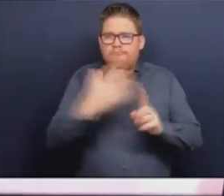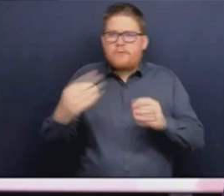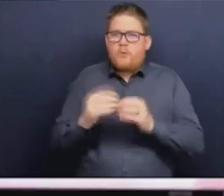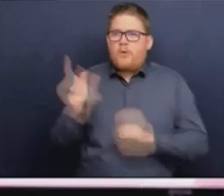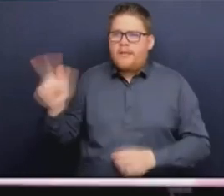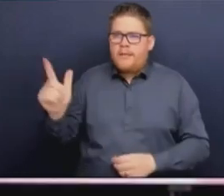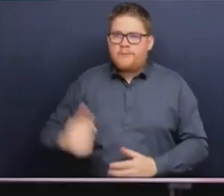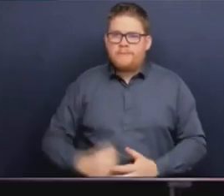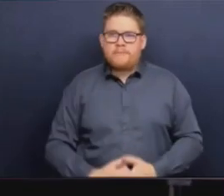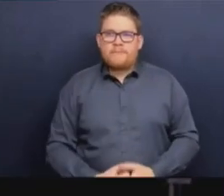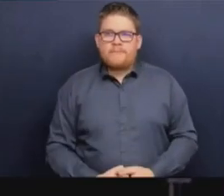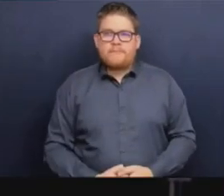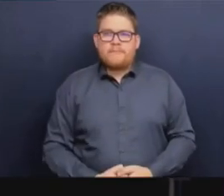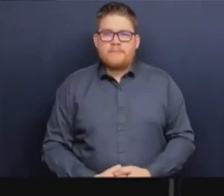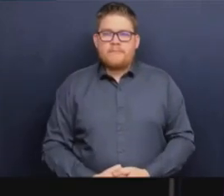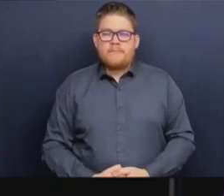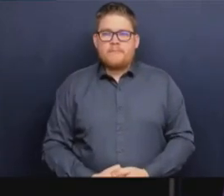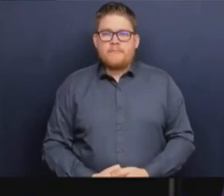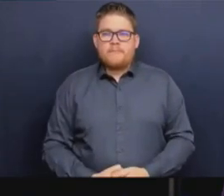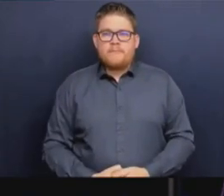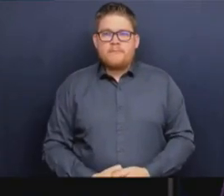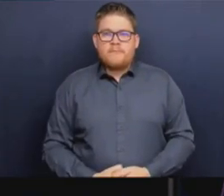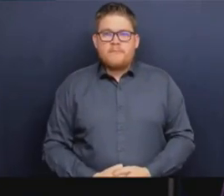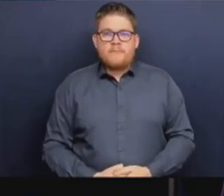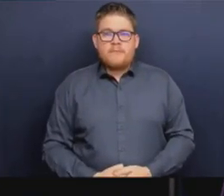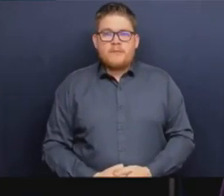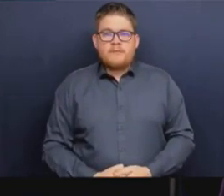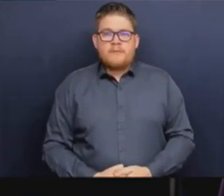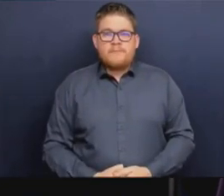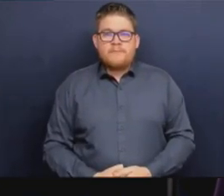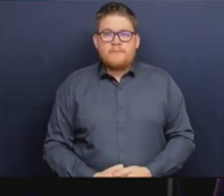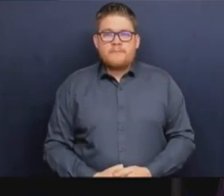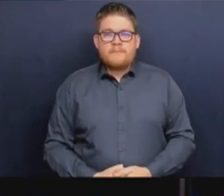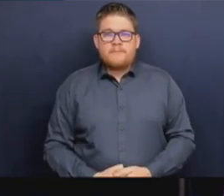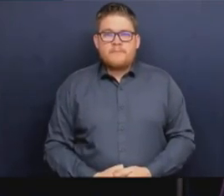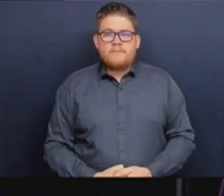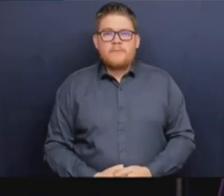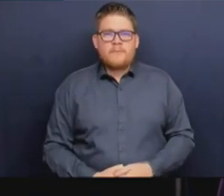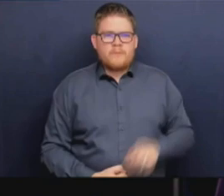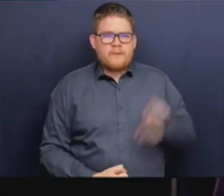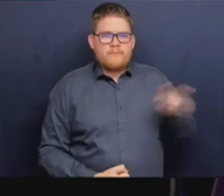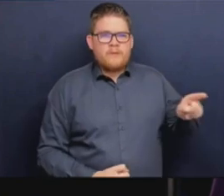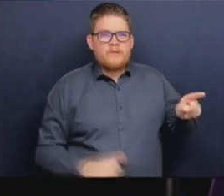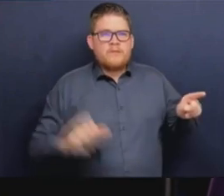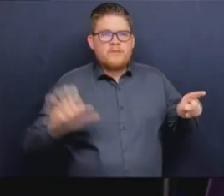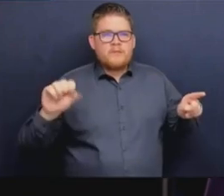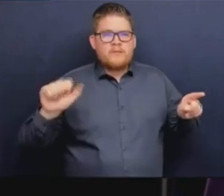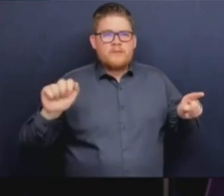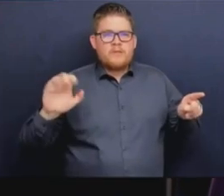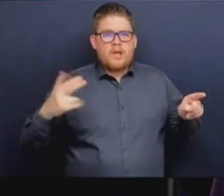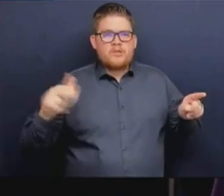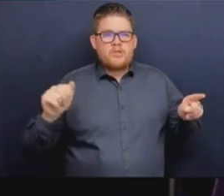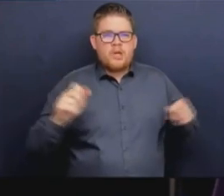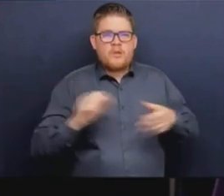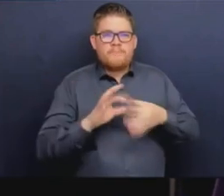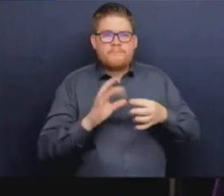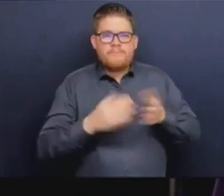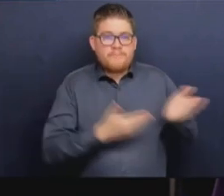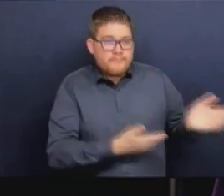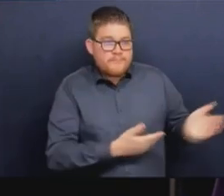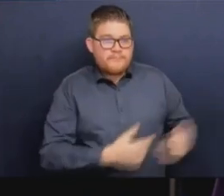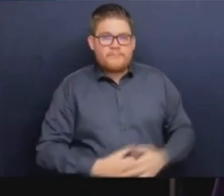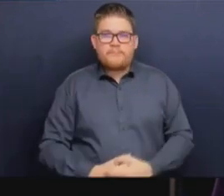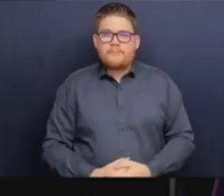it, but when we introduce this legislation, when we start implementing, we want to focus on our